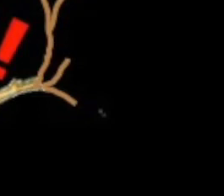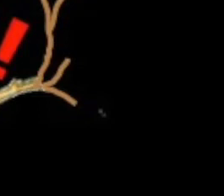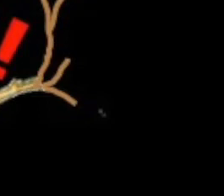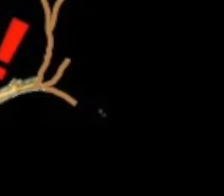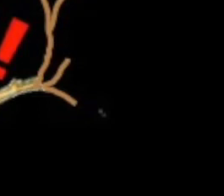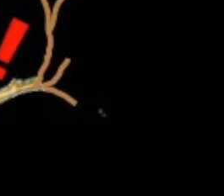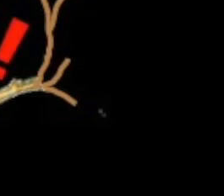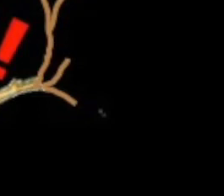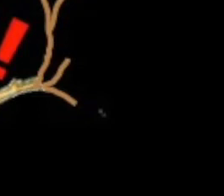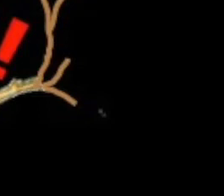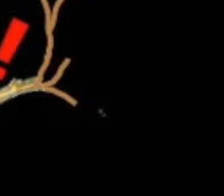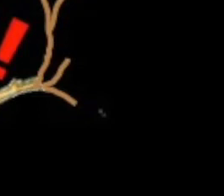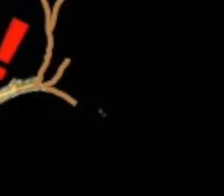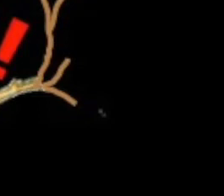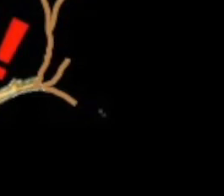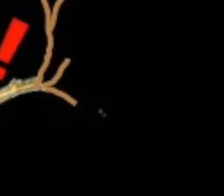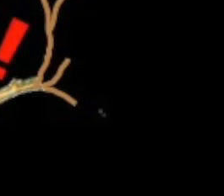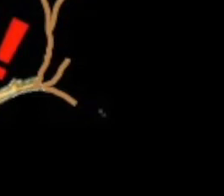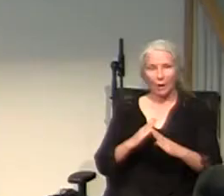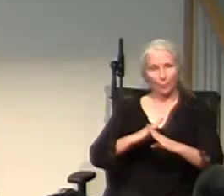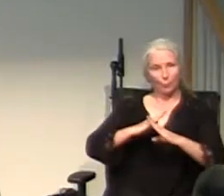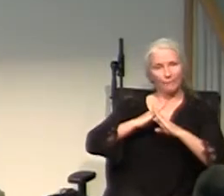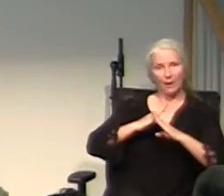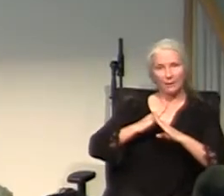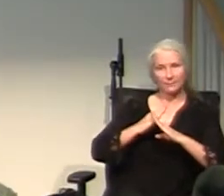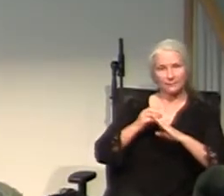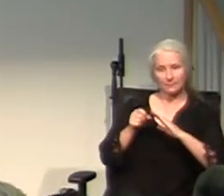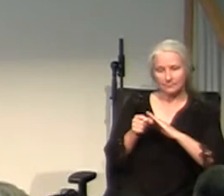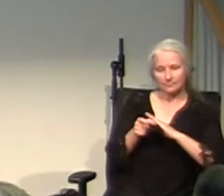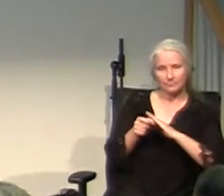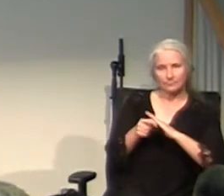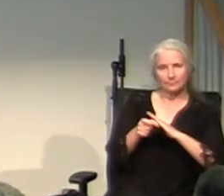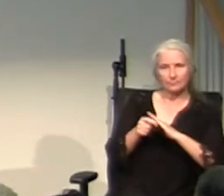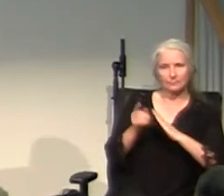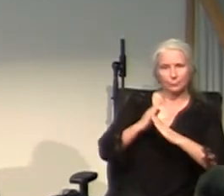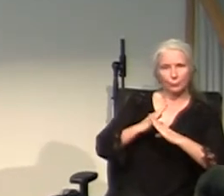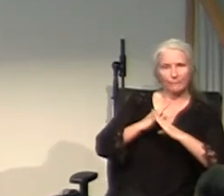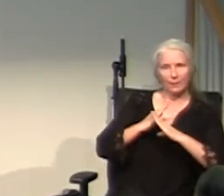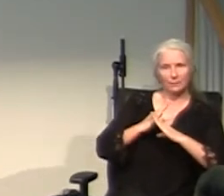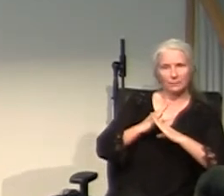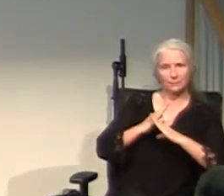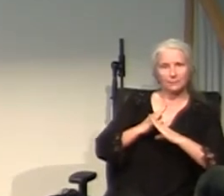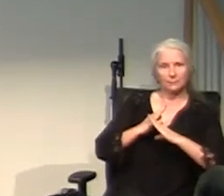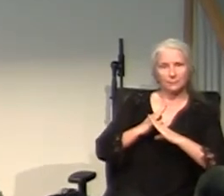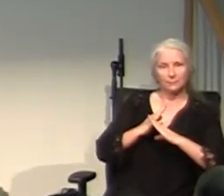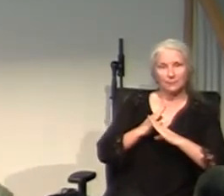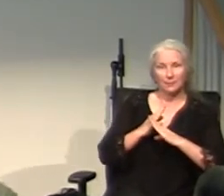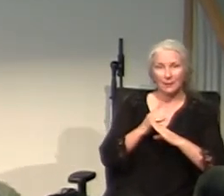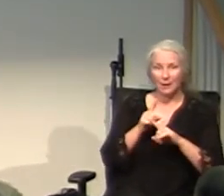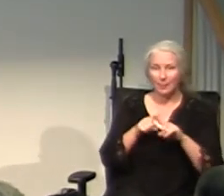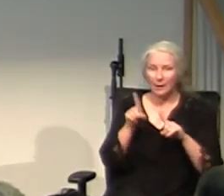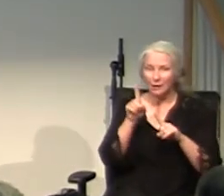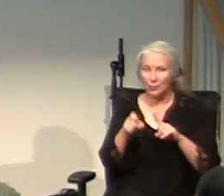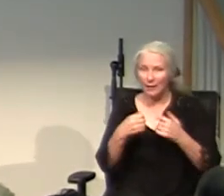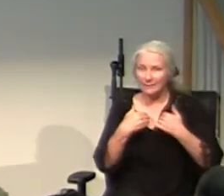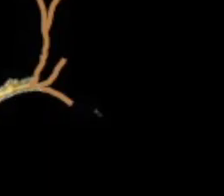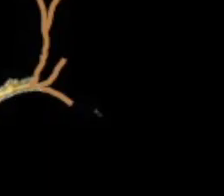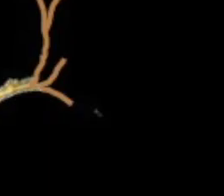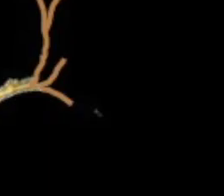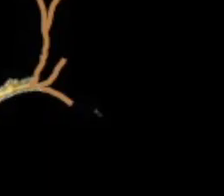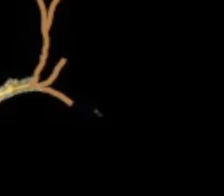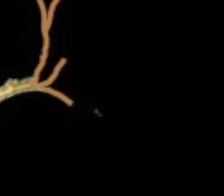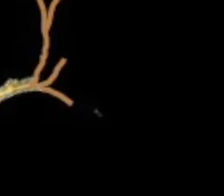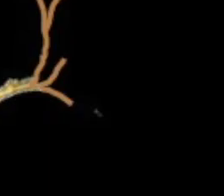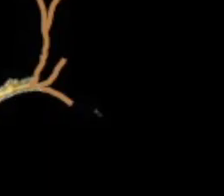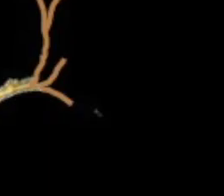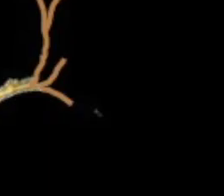he prevents that cell from firing. Now, but it has to be a strong no. It can't be a weak one.